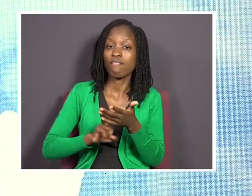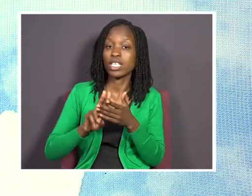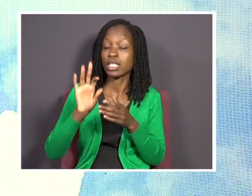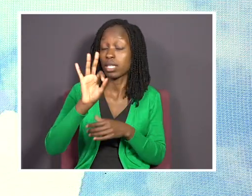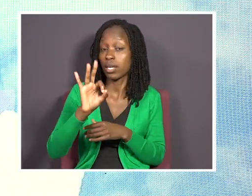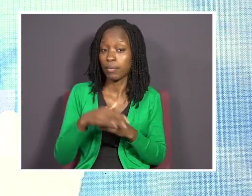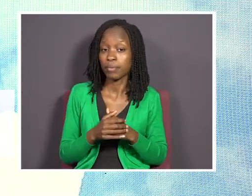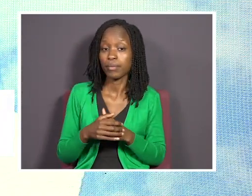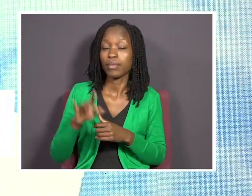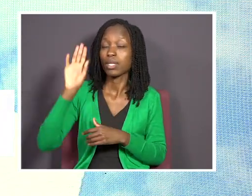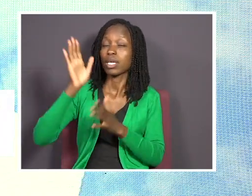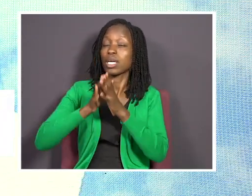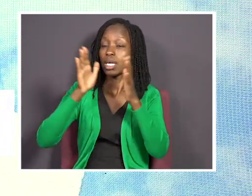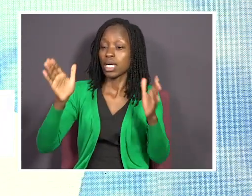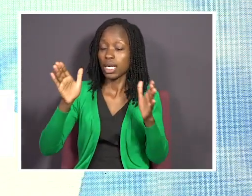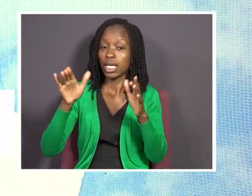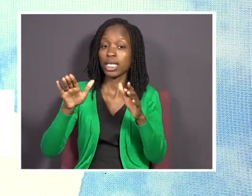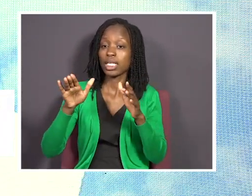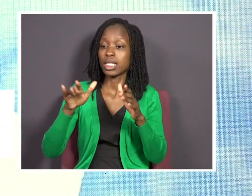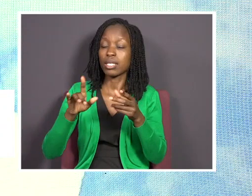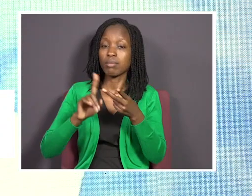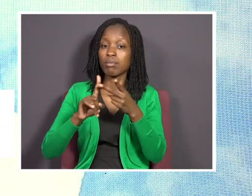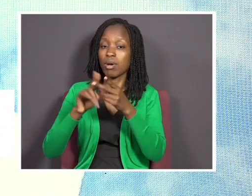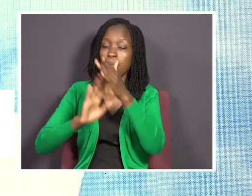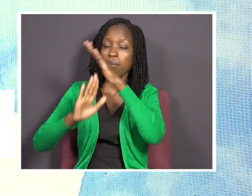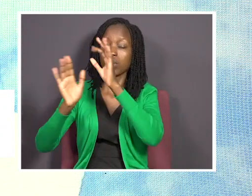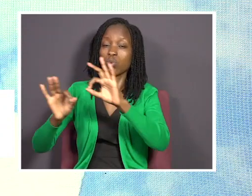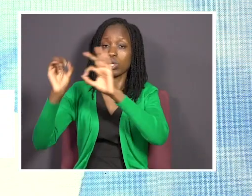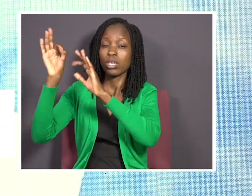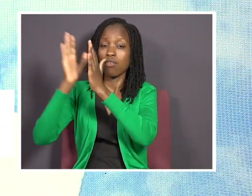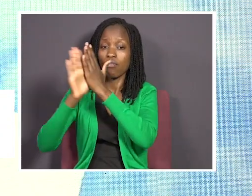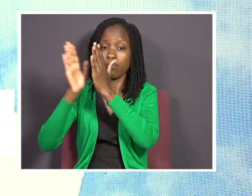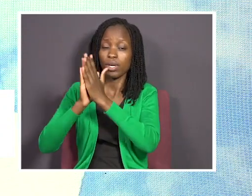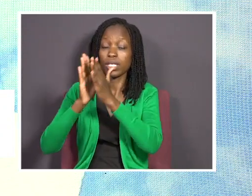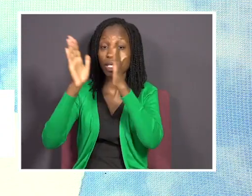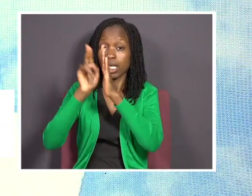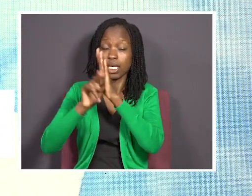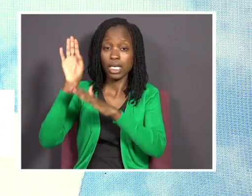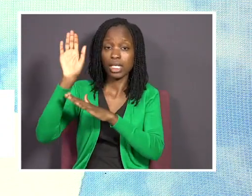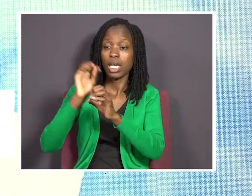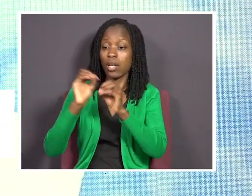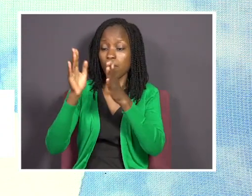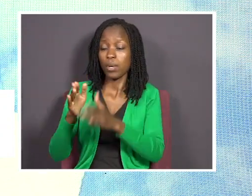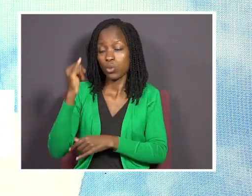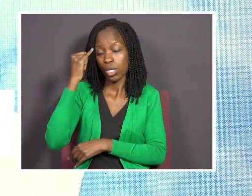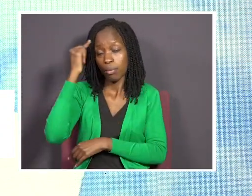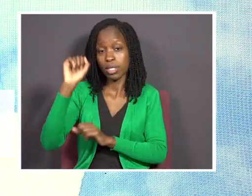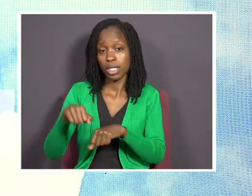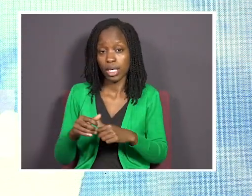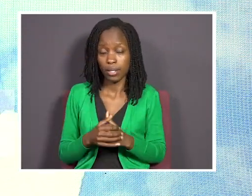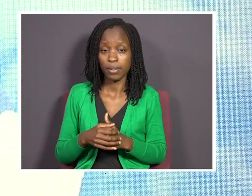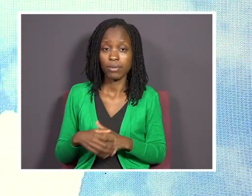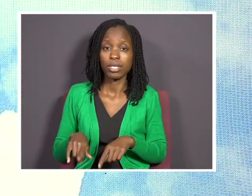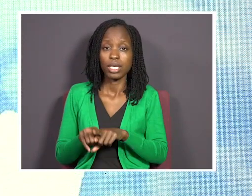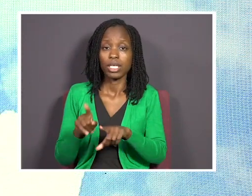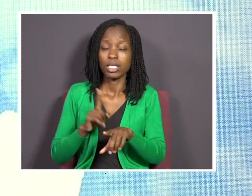3. Great is the Lord, most worthy of praise. His greatness no one can fathom. And